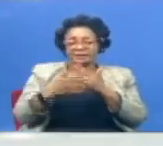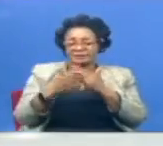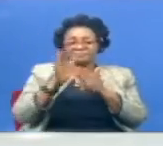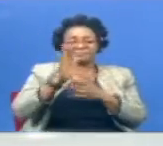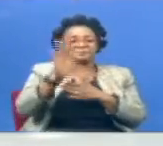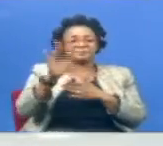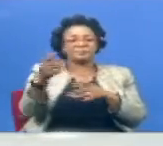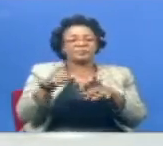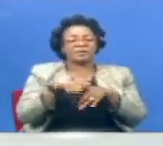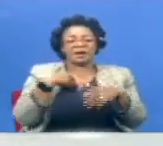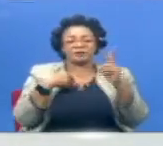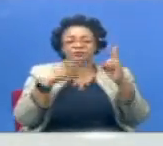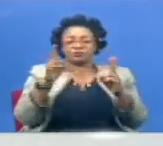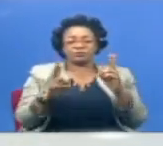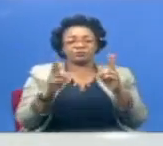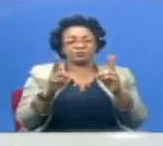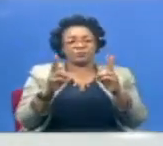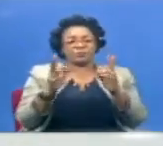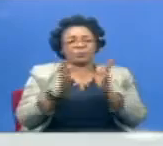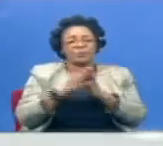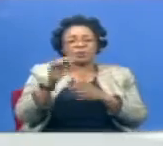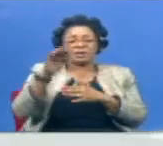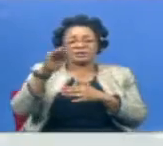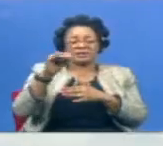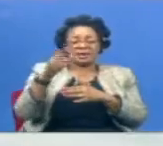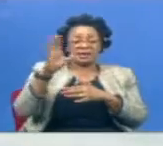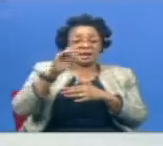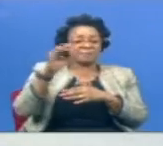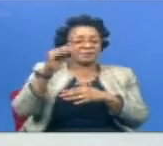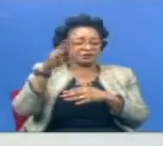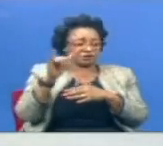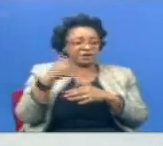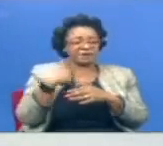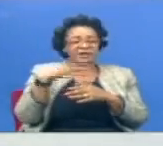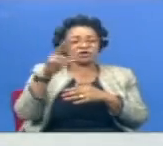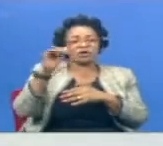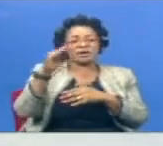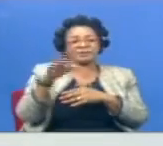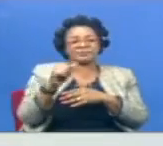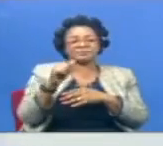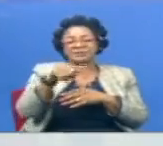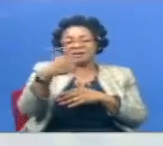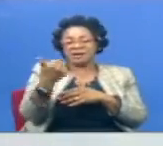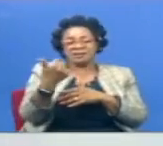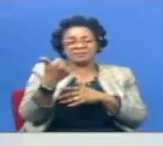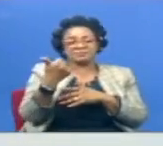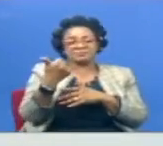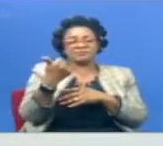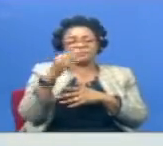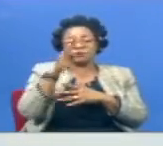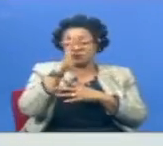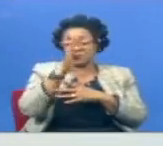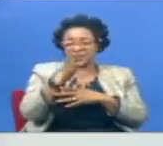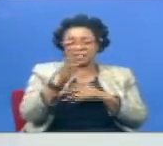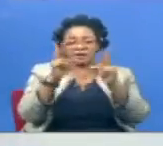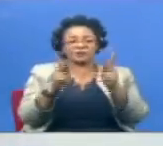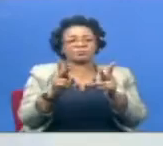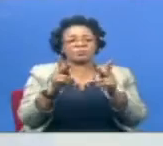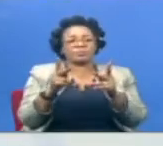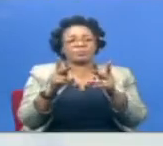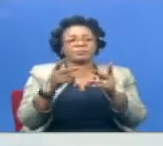also held 2-2 draw against Ulinzi at the game's Cambridge grounds in Rongai. In other league matches set for Sunday, Kisumu All-Starlets